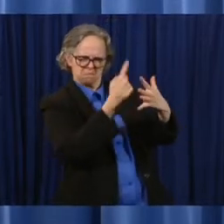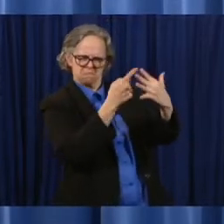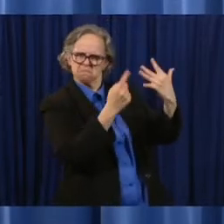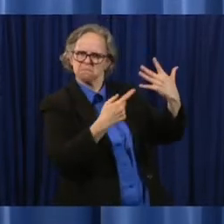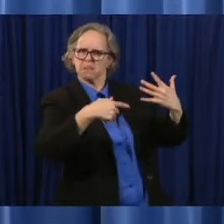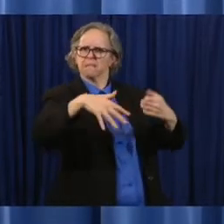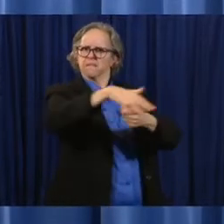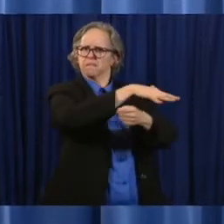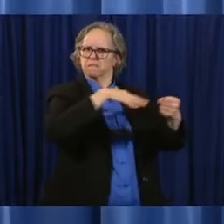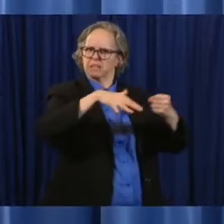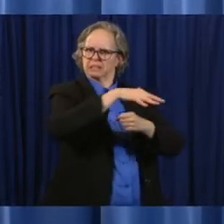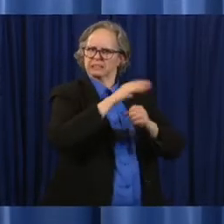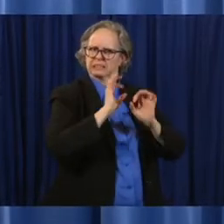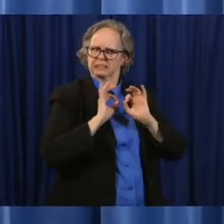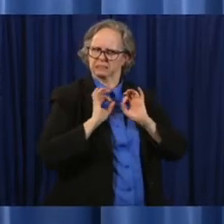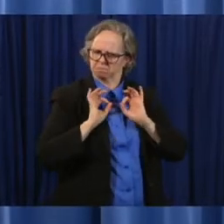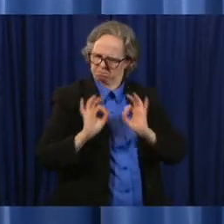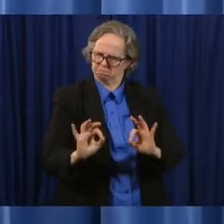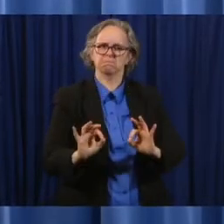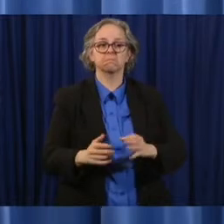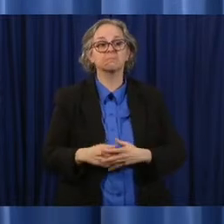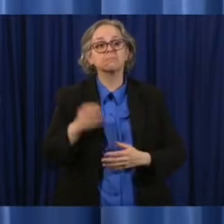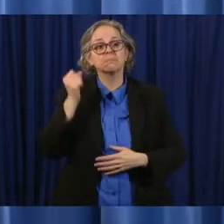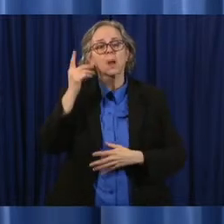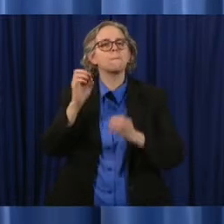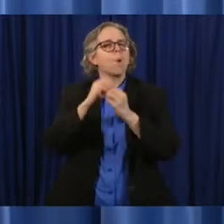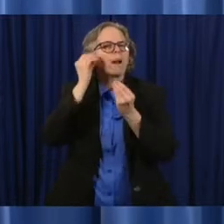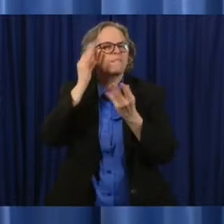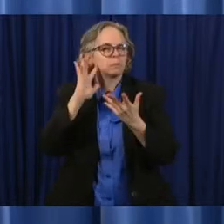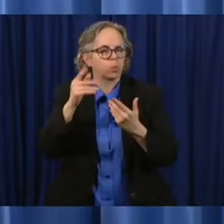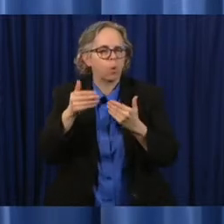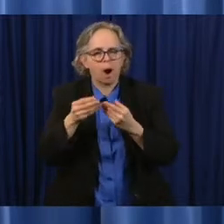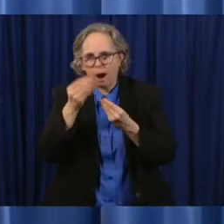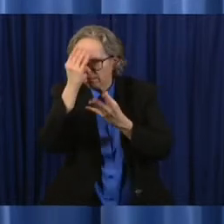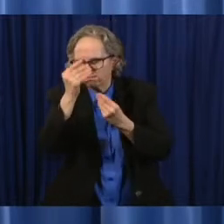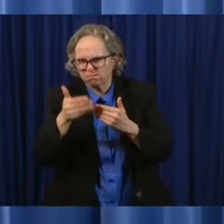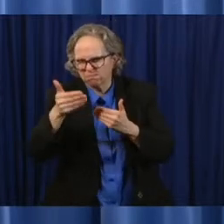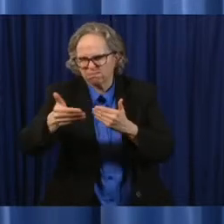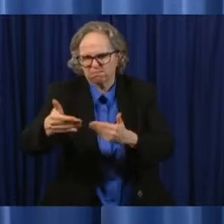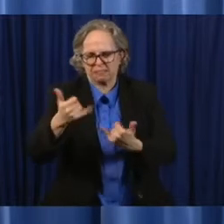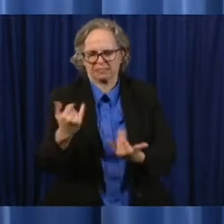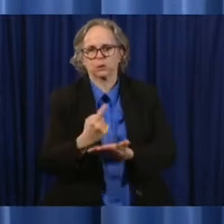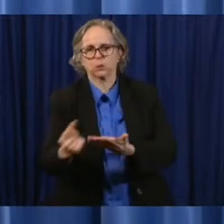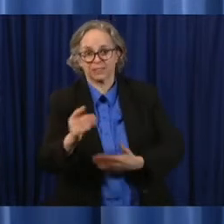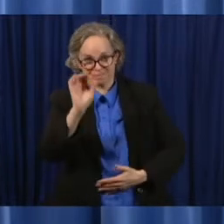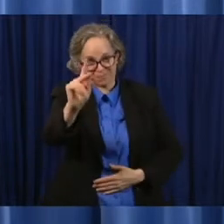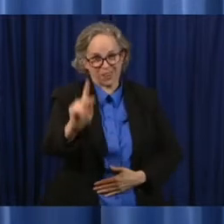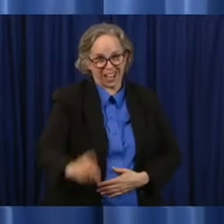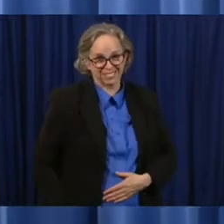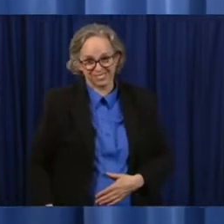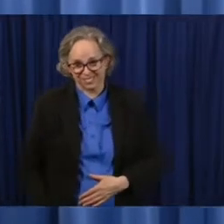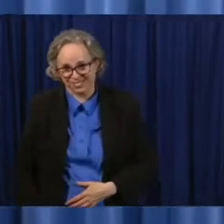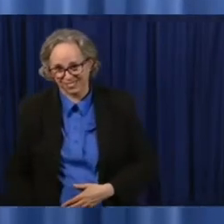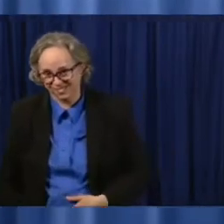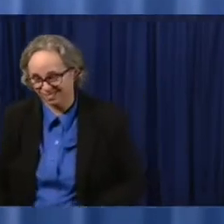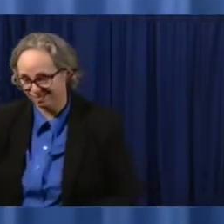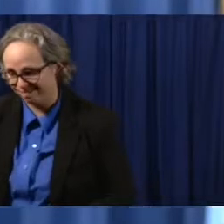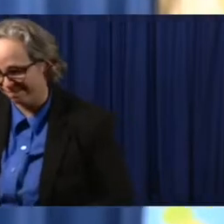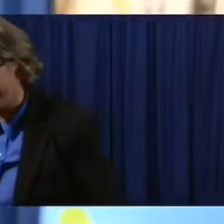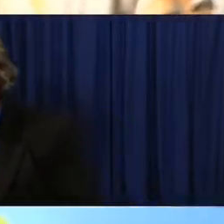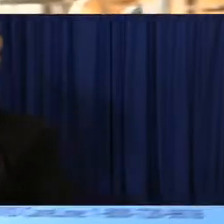forward. But we'll have more information in the next coming few days. If I could add a little bit.